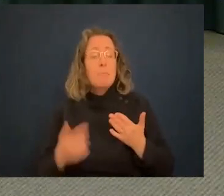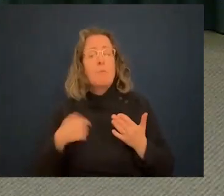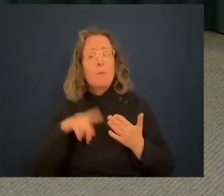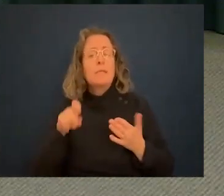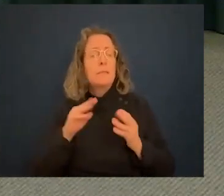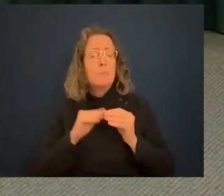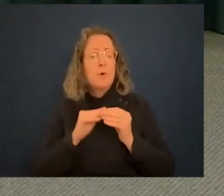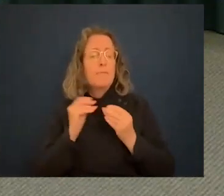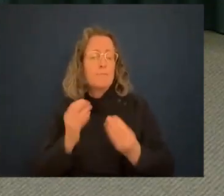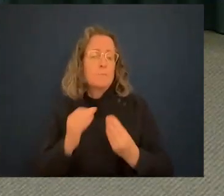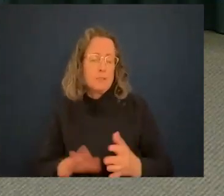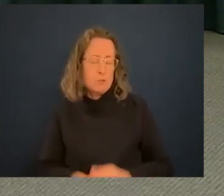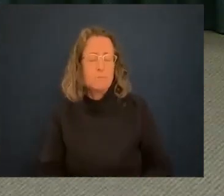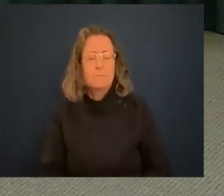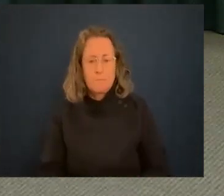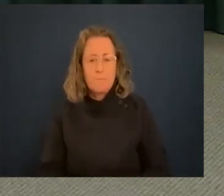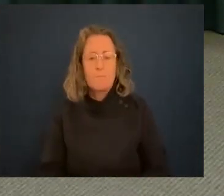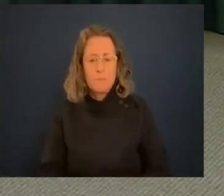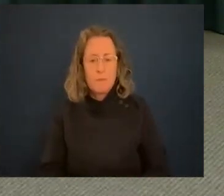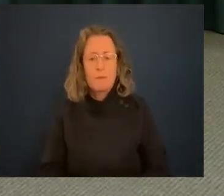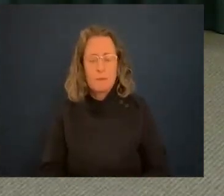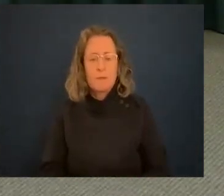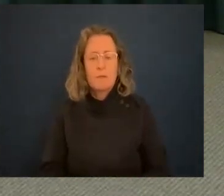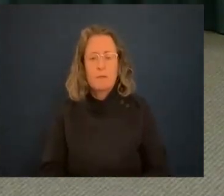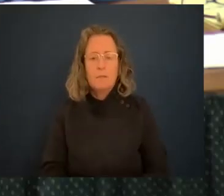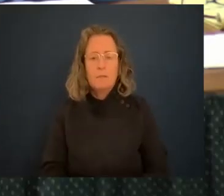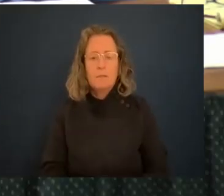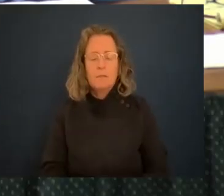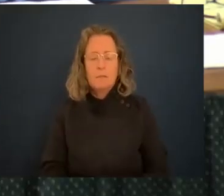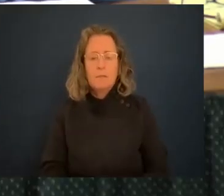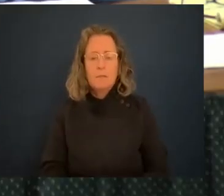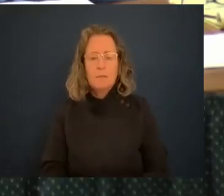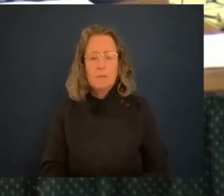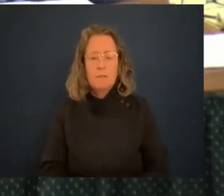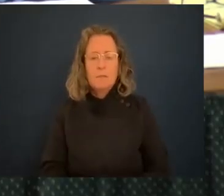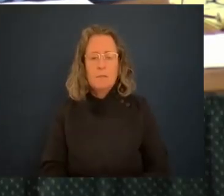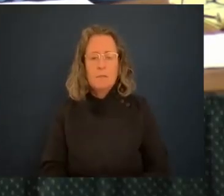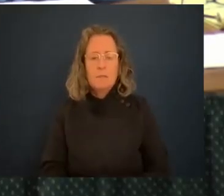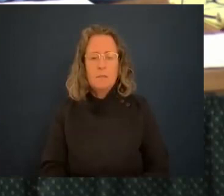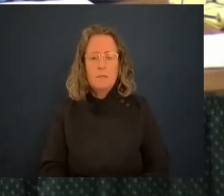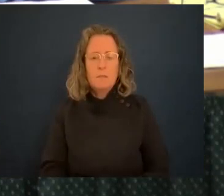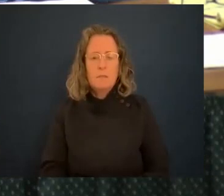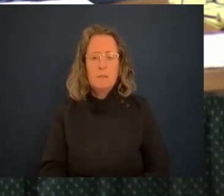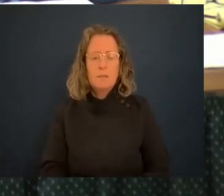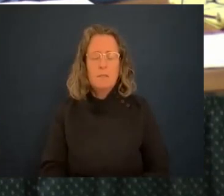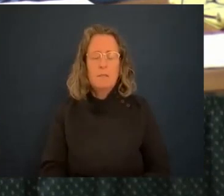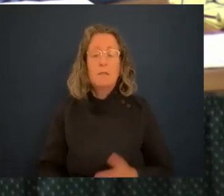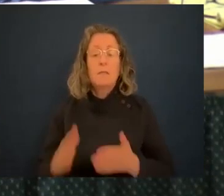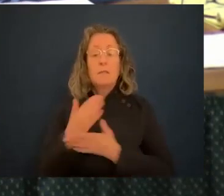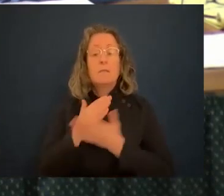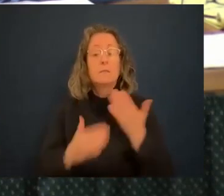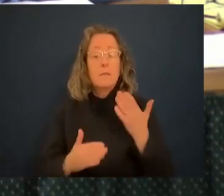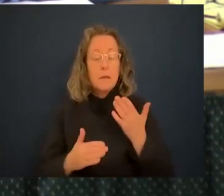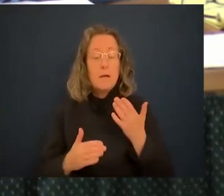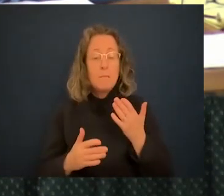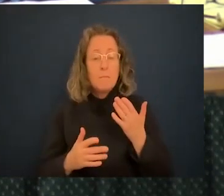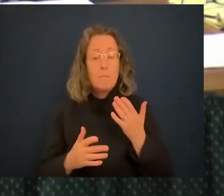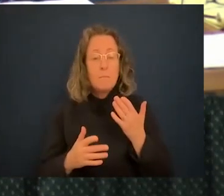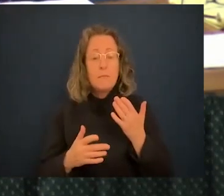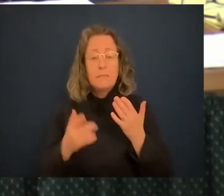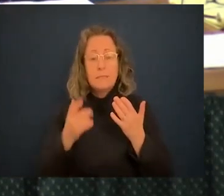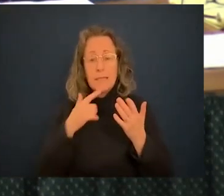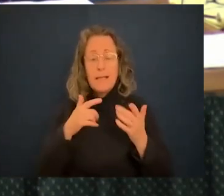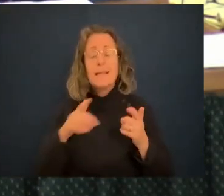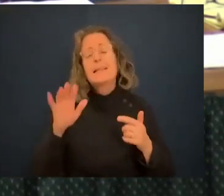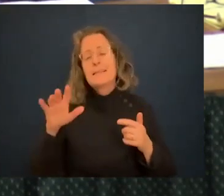right and there were some that said as as to use Tim's vocabulary this is a dumb idea